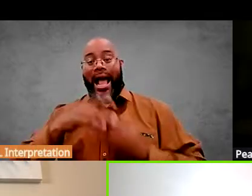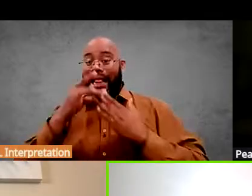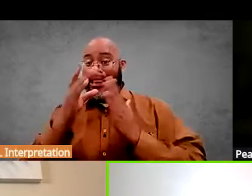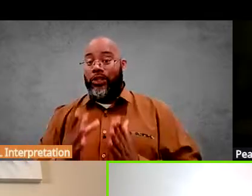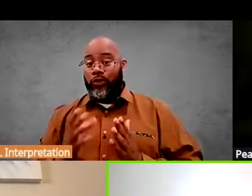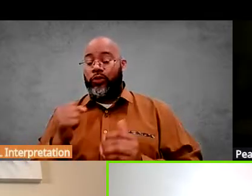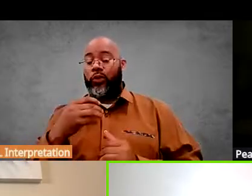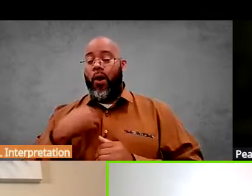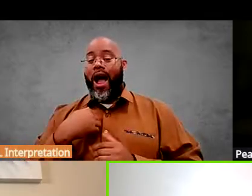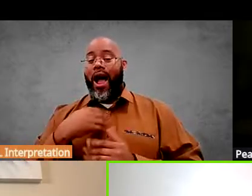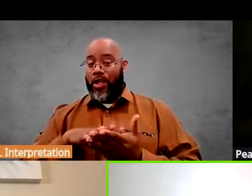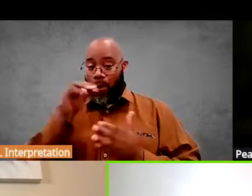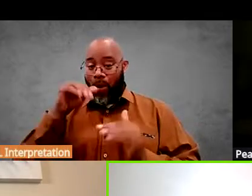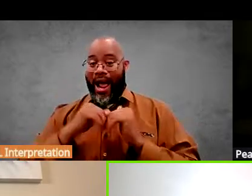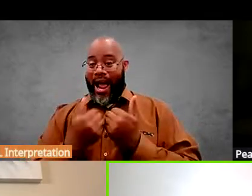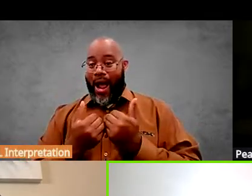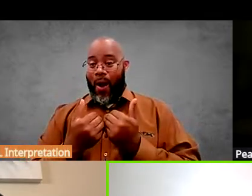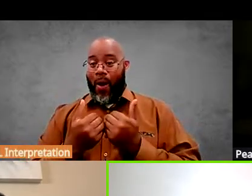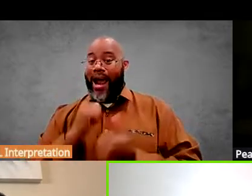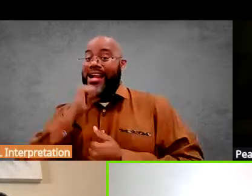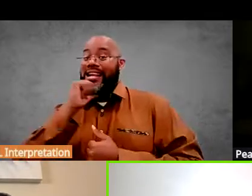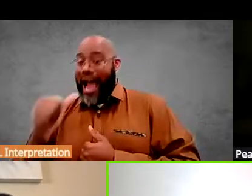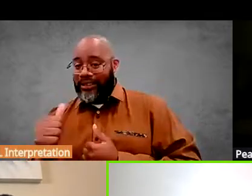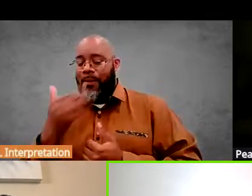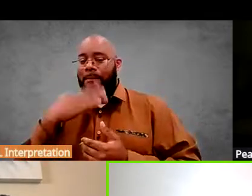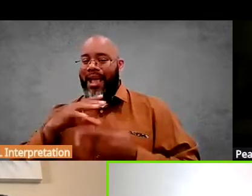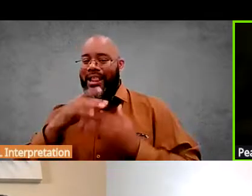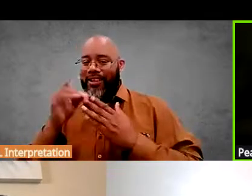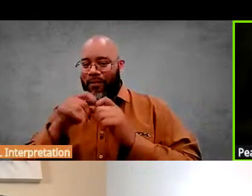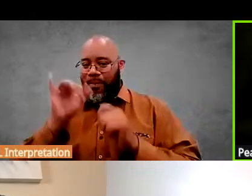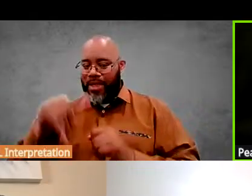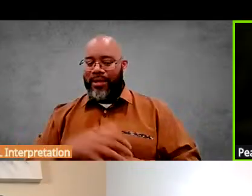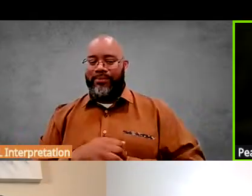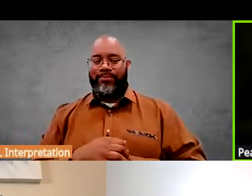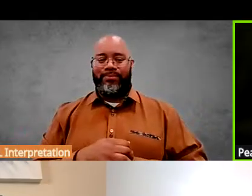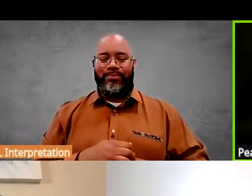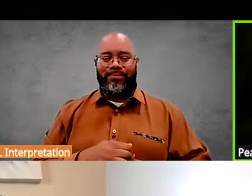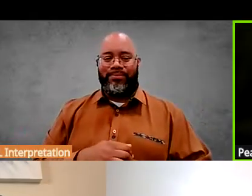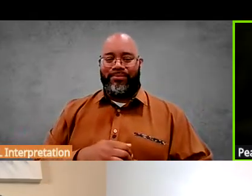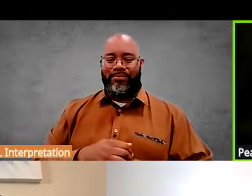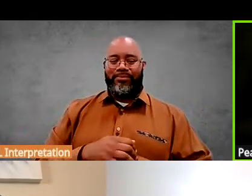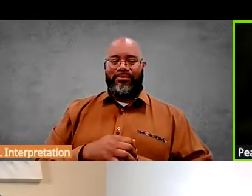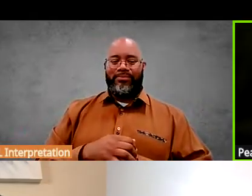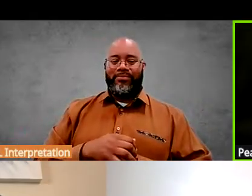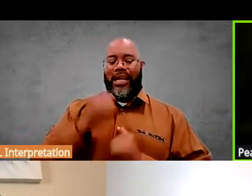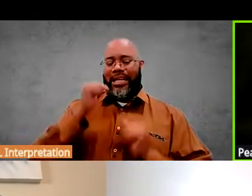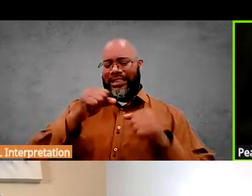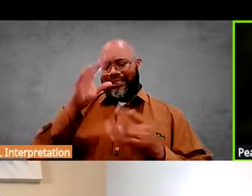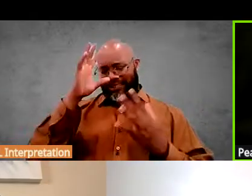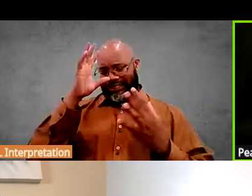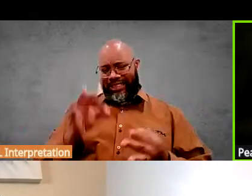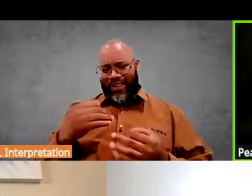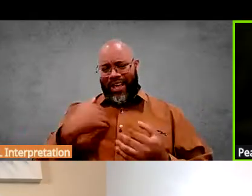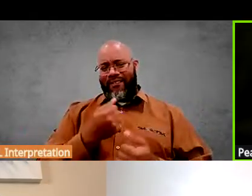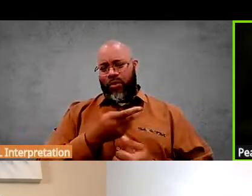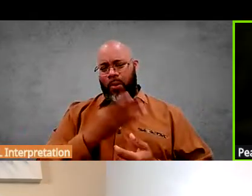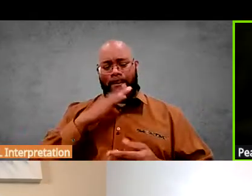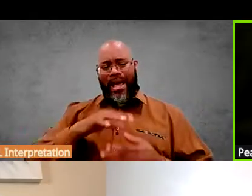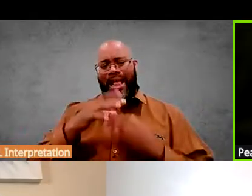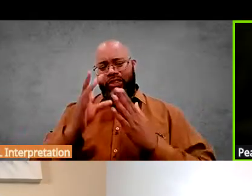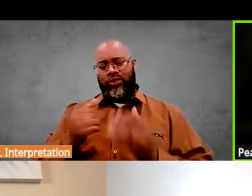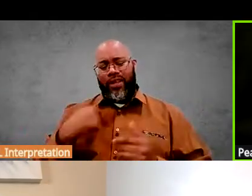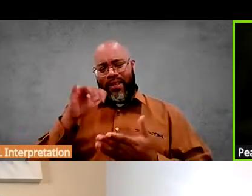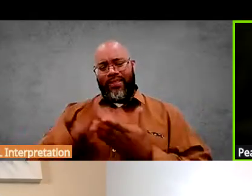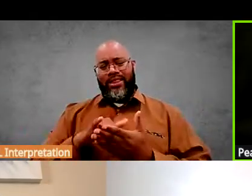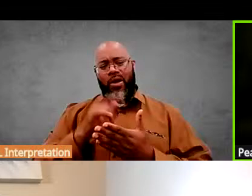I have learned how not to be a bad one from that. Yeah, I can definitely echo that. I've had a few bad leaders, and I think that's what